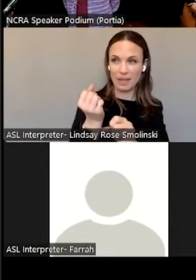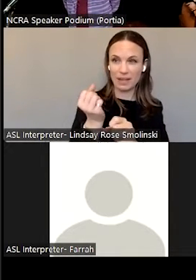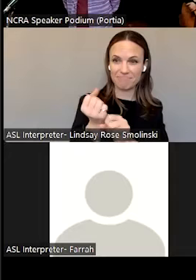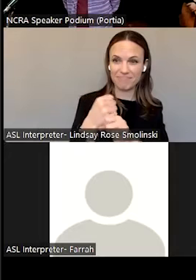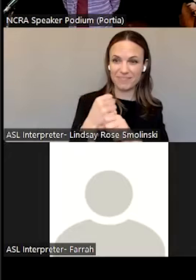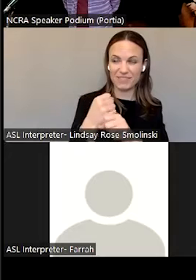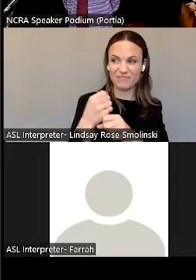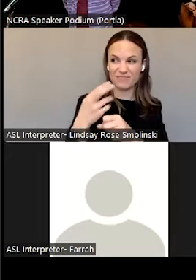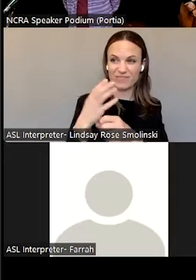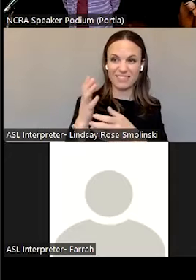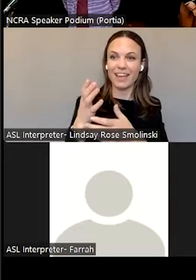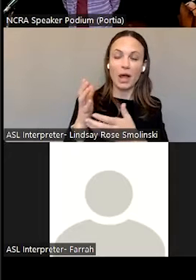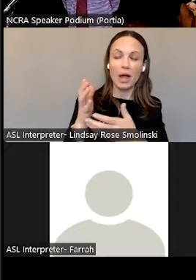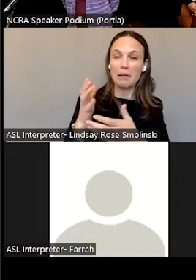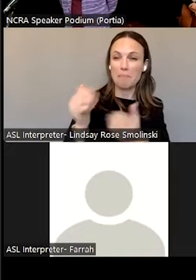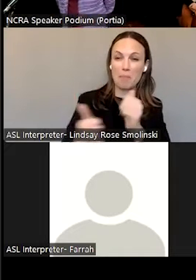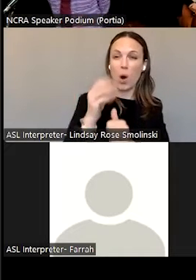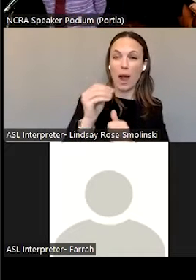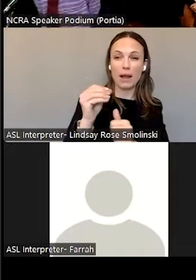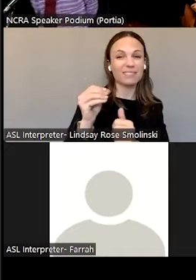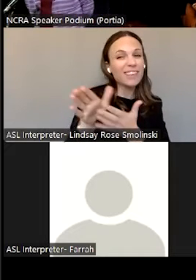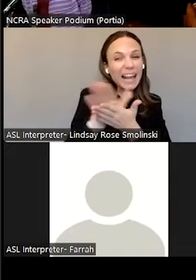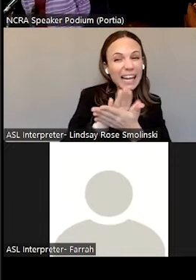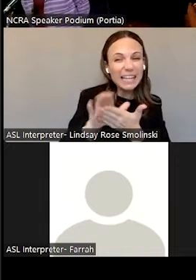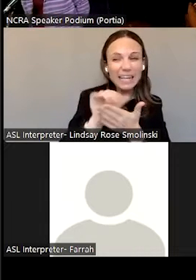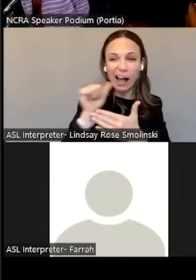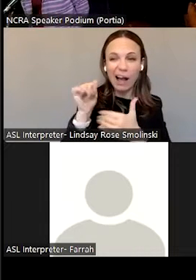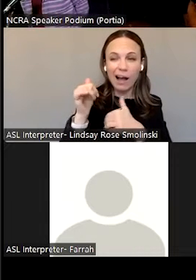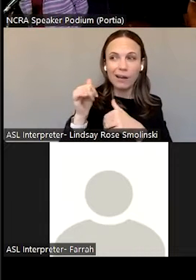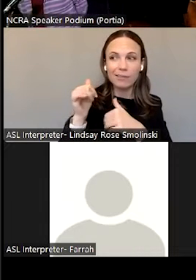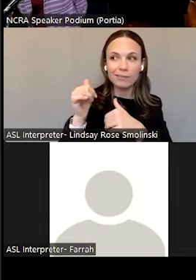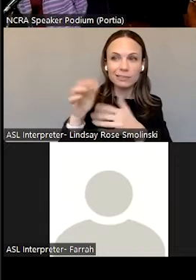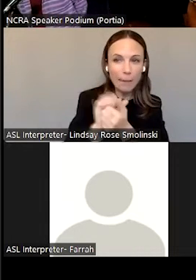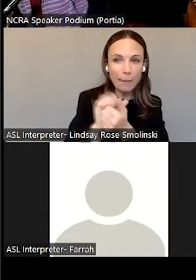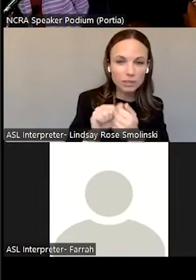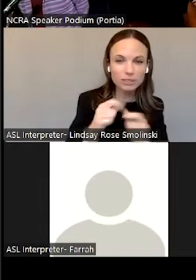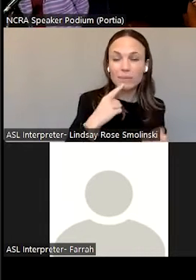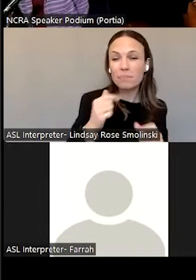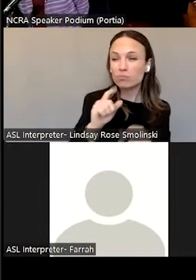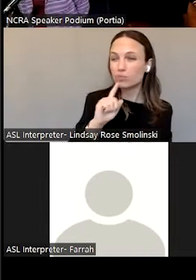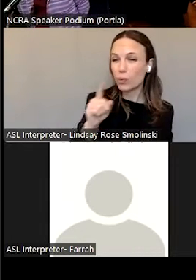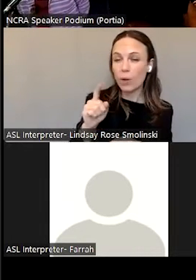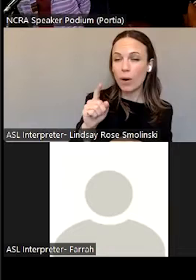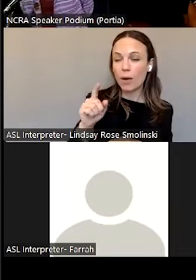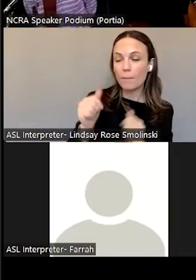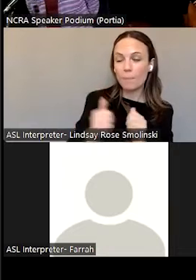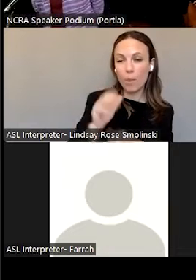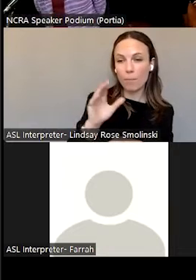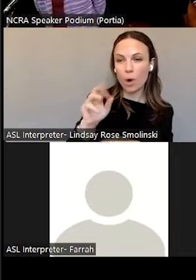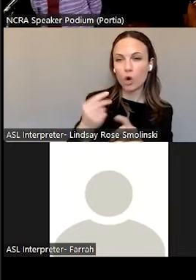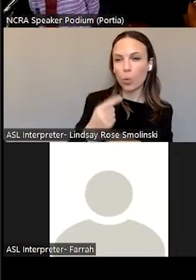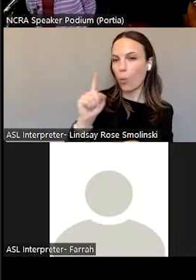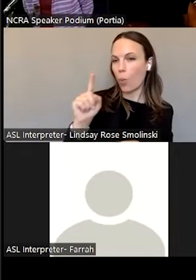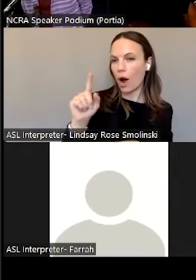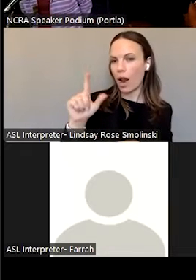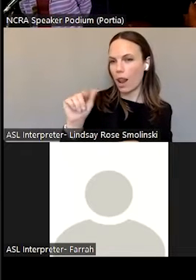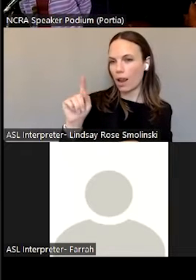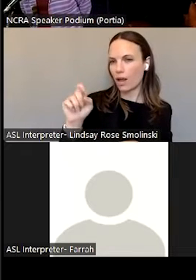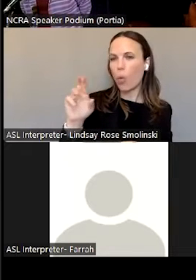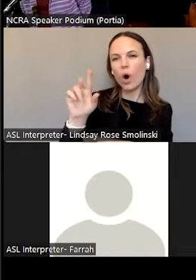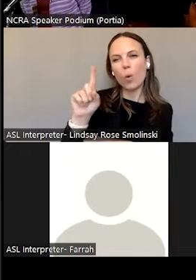and the cleanest looking ones. Well, that's true, but most bars use the 1 liter size bottles, or the